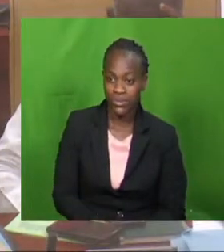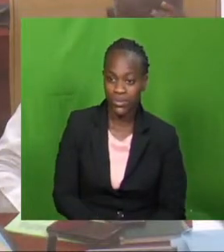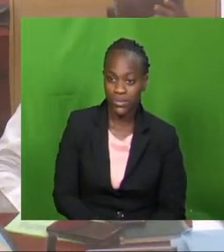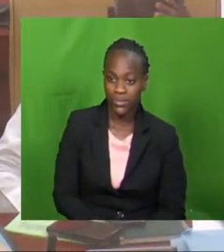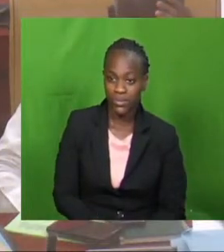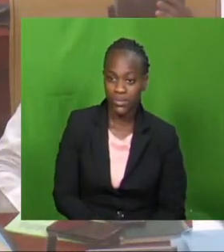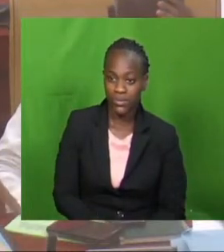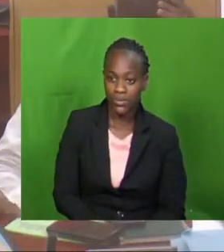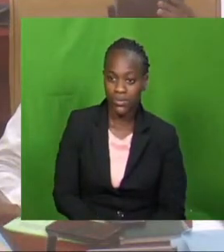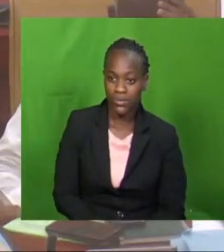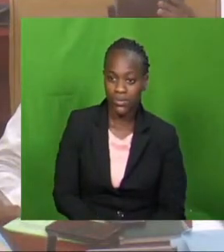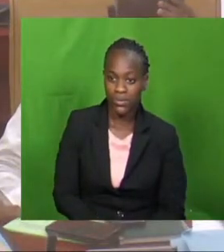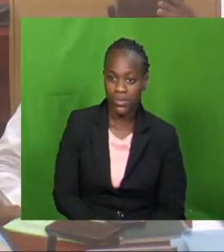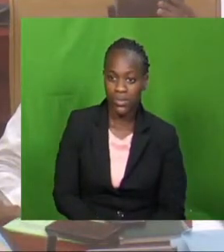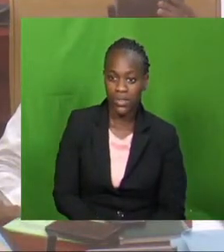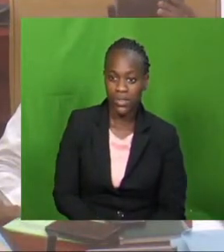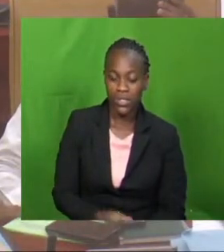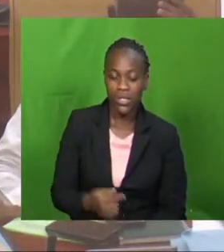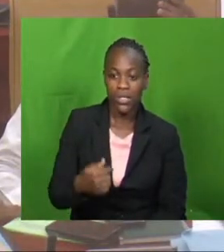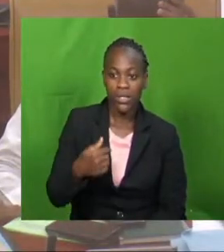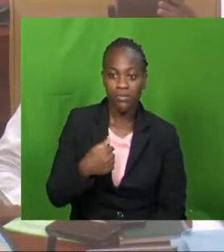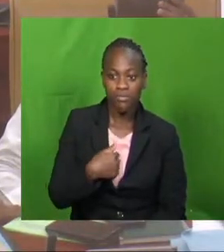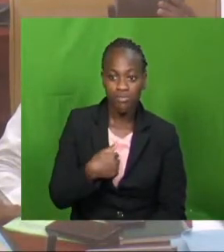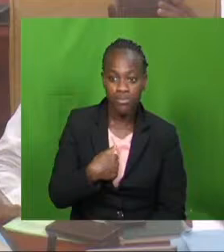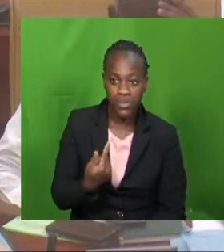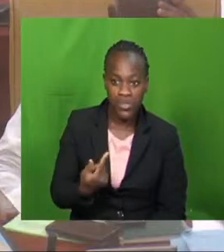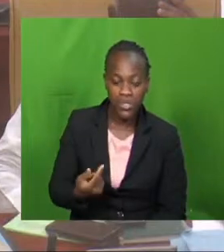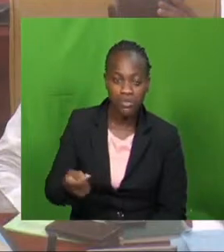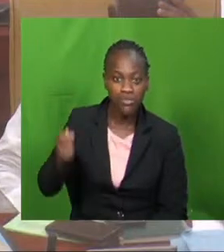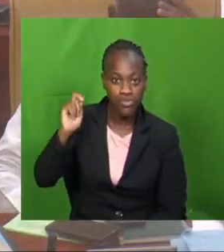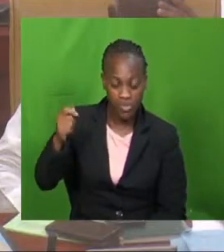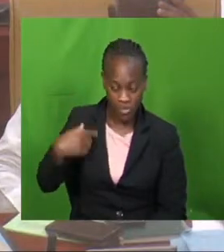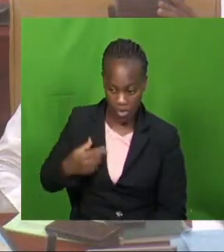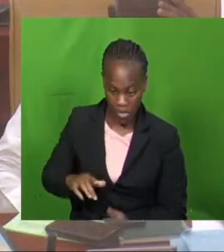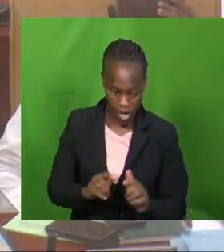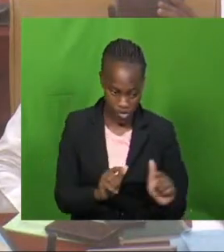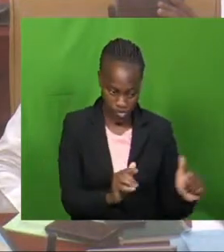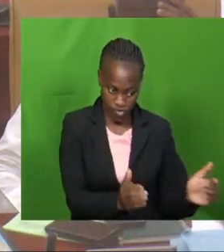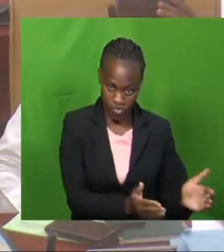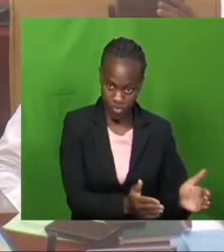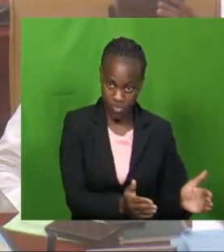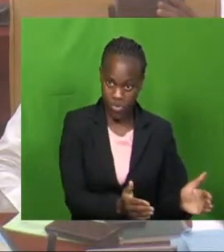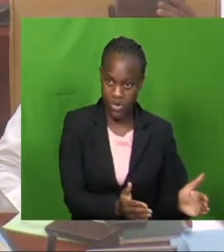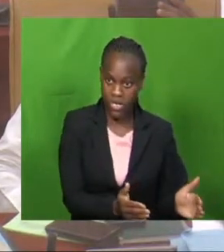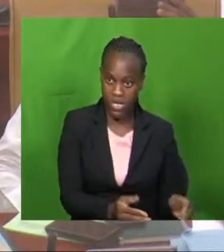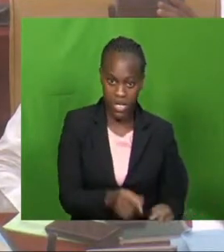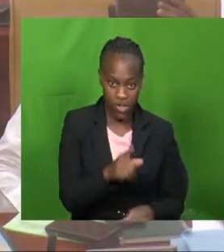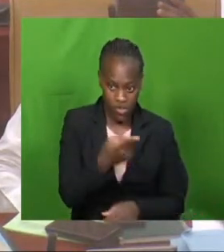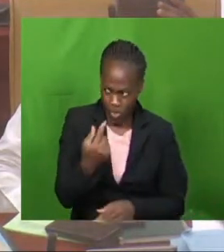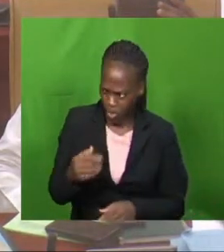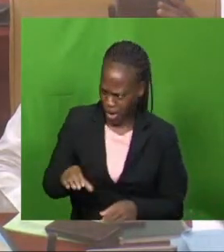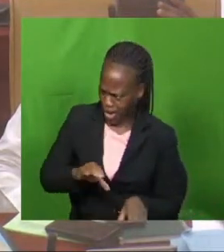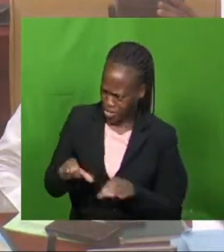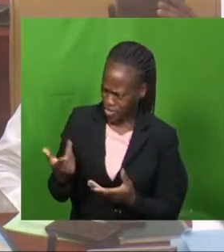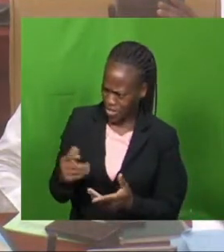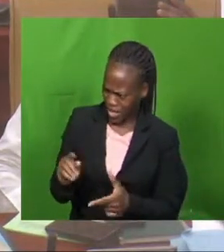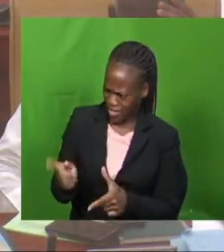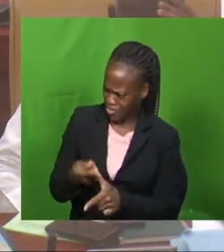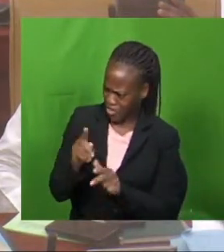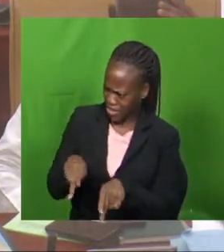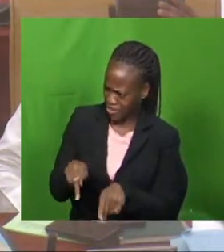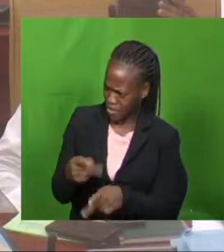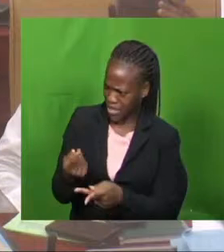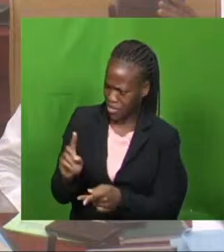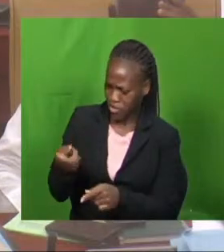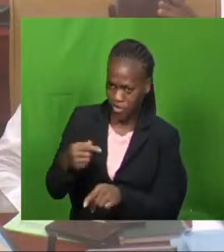I'm the two people on my side. I'm the two people on my side. And you're so indisciplined and you're behaving like a first timer.